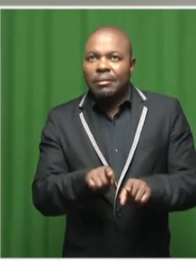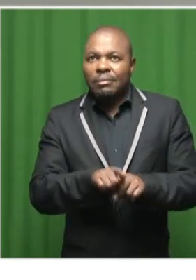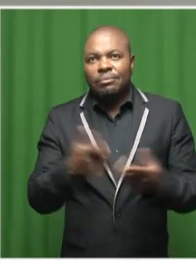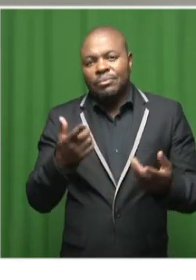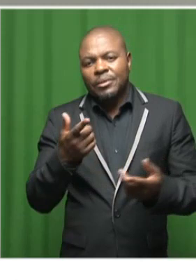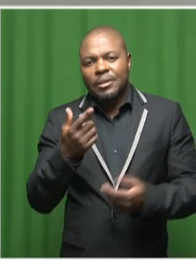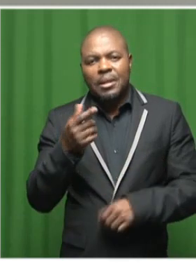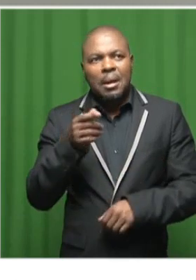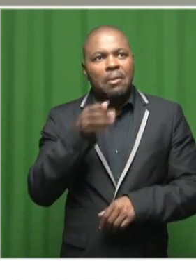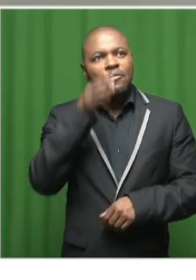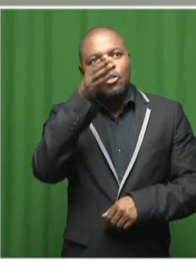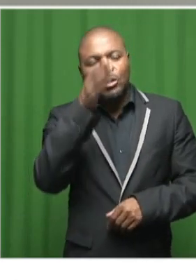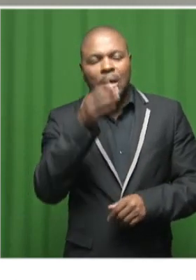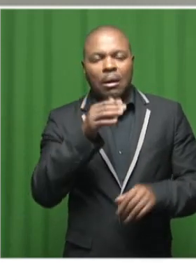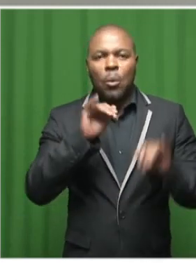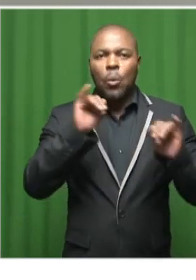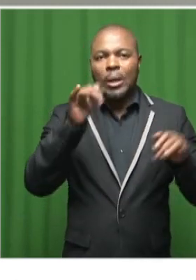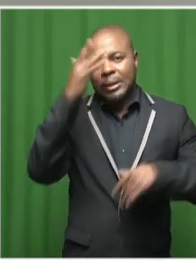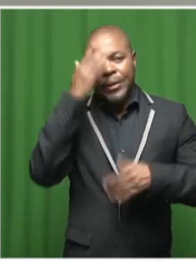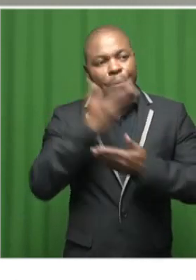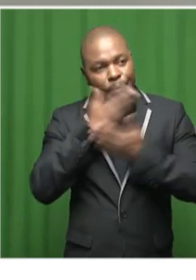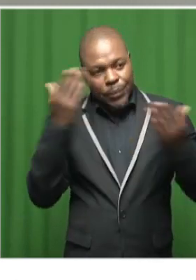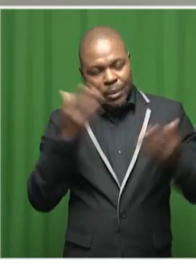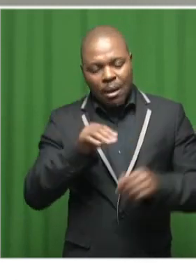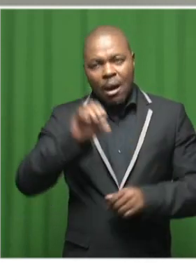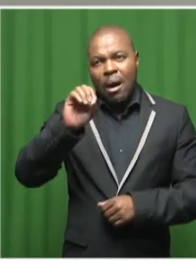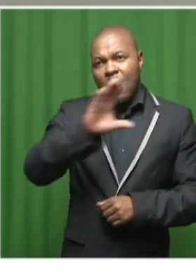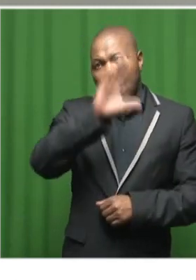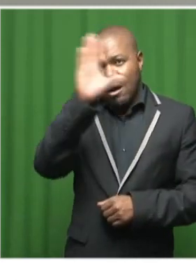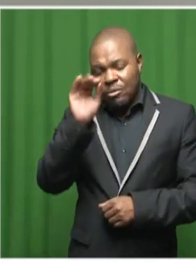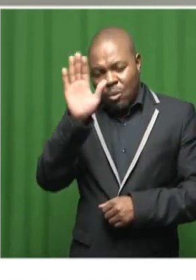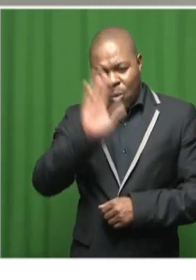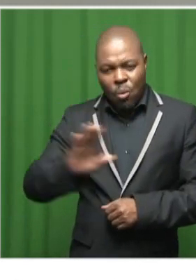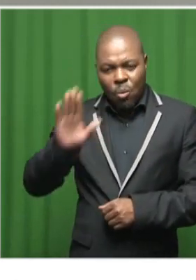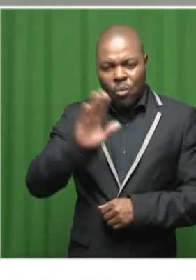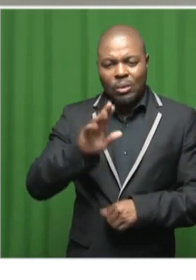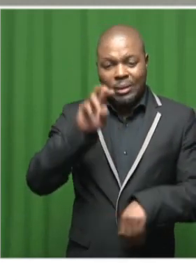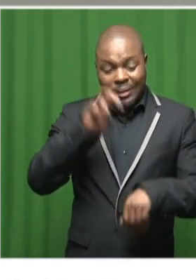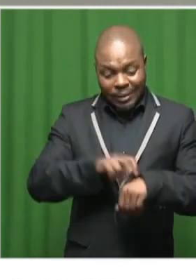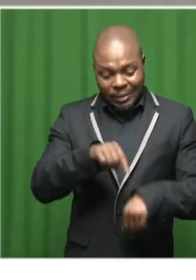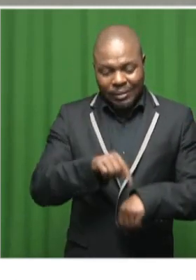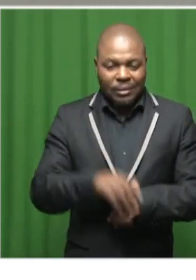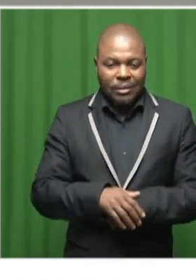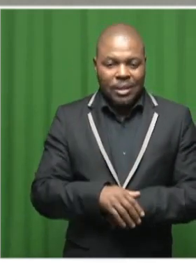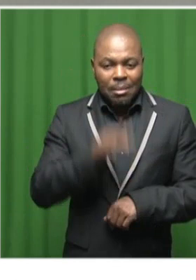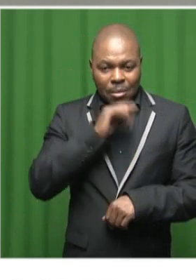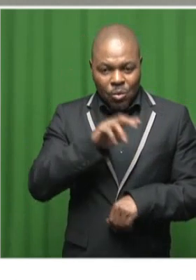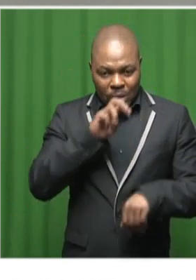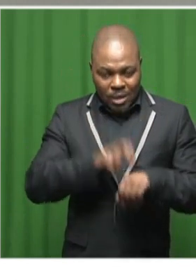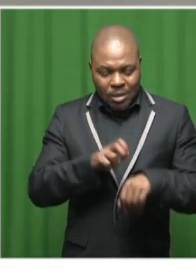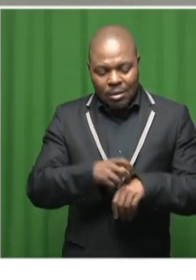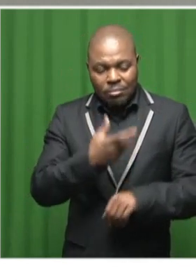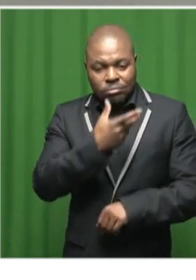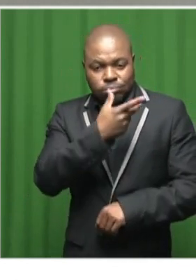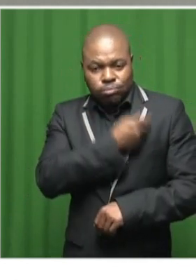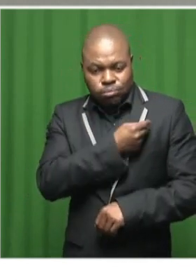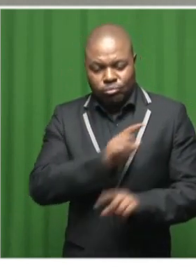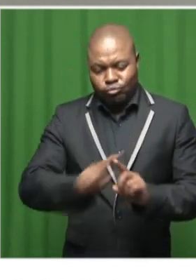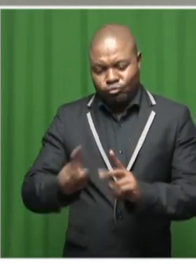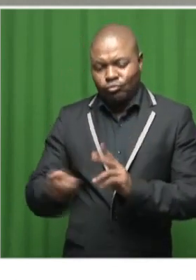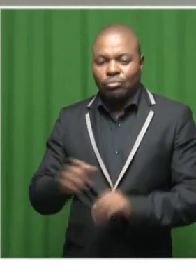any future pandemics, we need it for the whole of Africa, for our resource. Measles must have a vaccine. We are